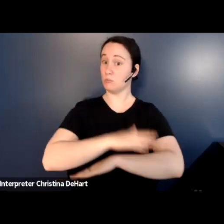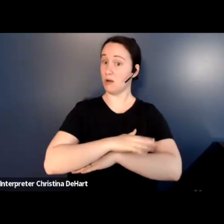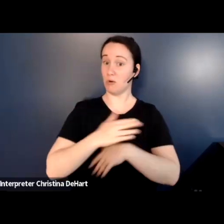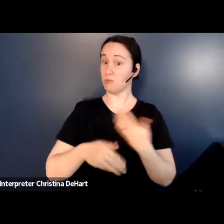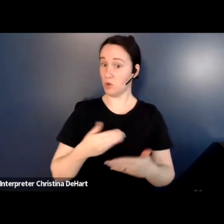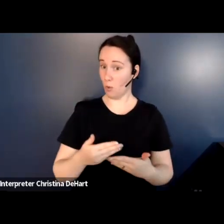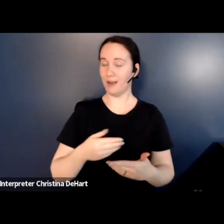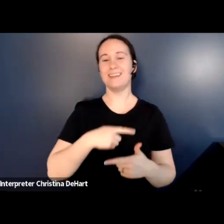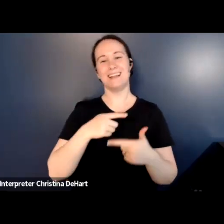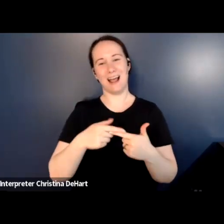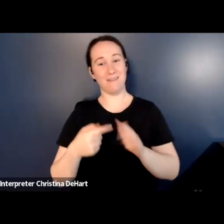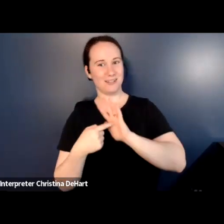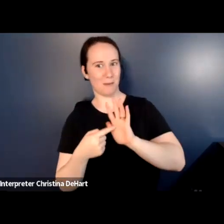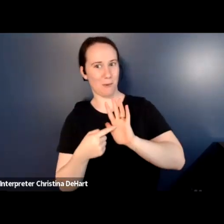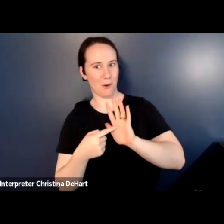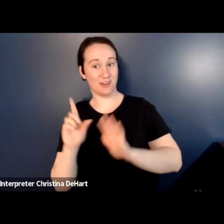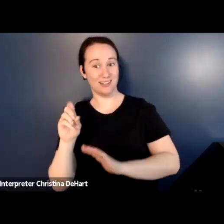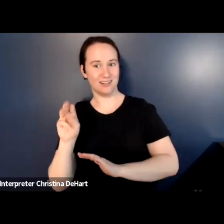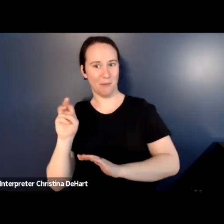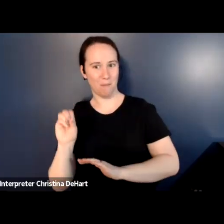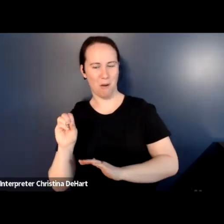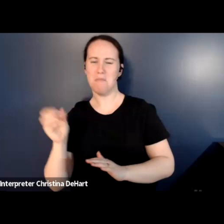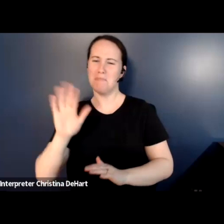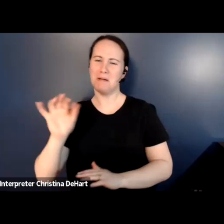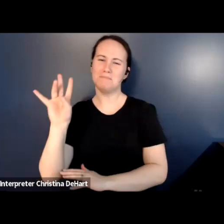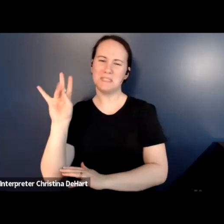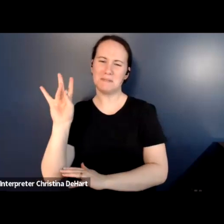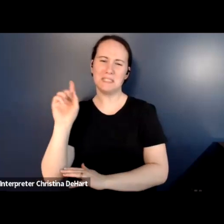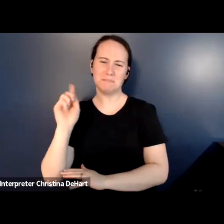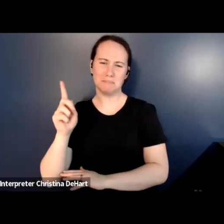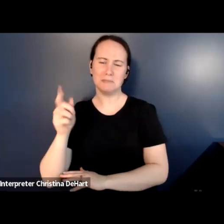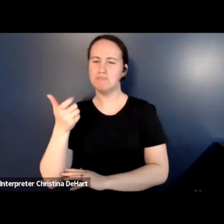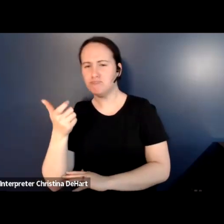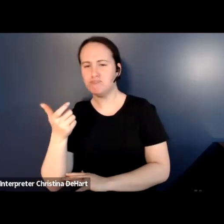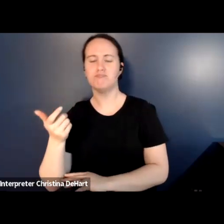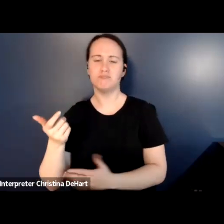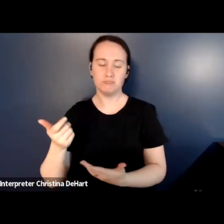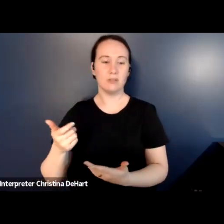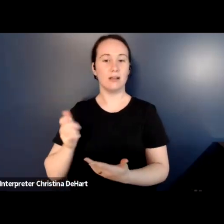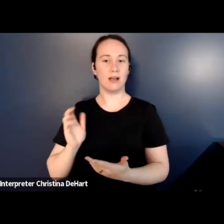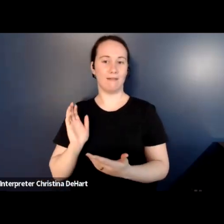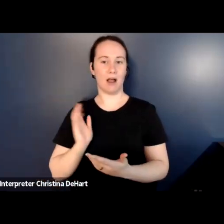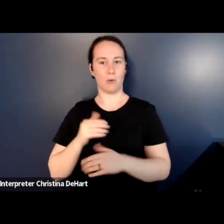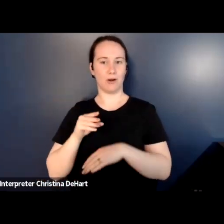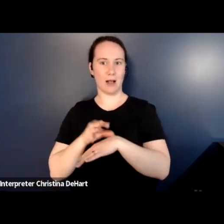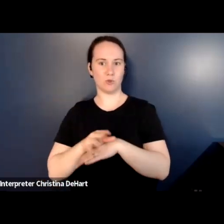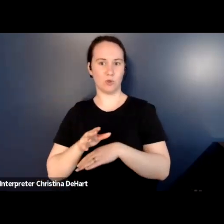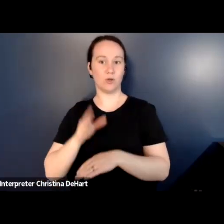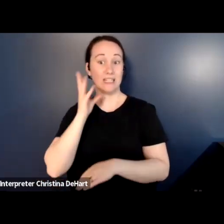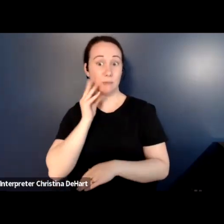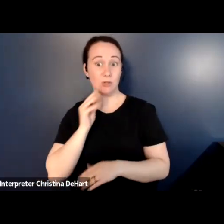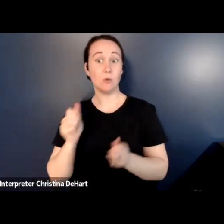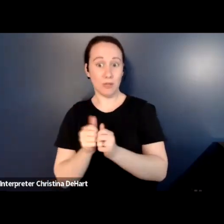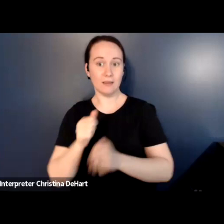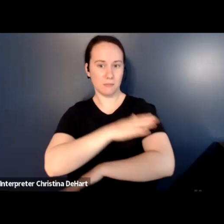have a demo for you about 17 minutes long or so, the counselor experience. And then after